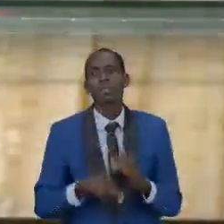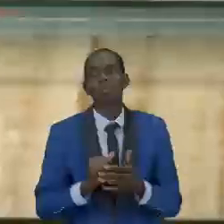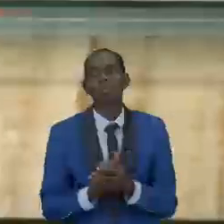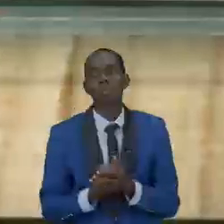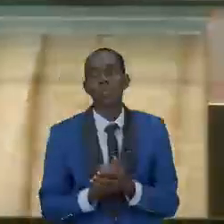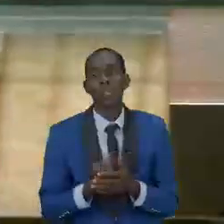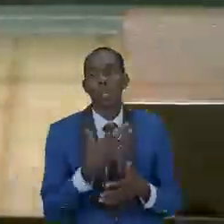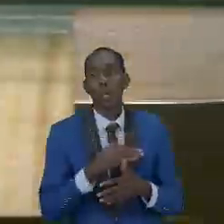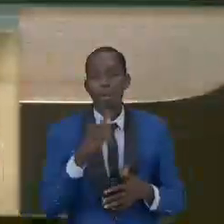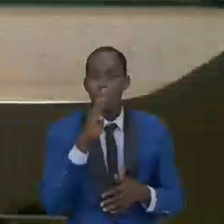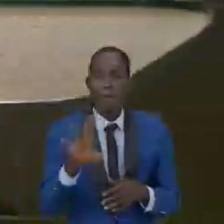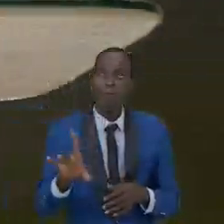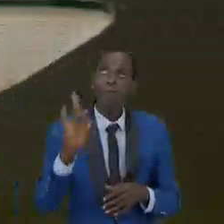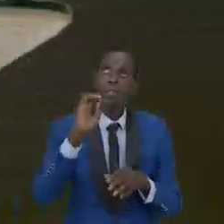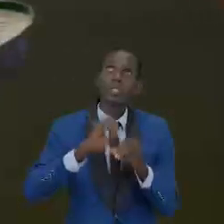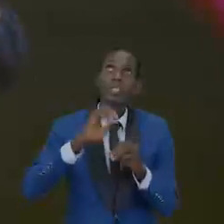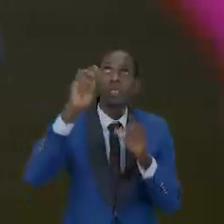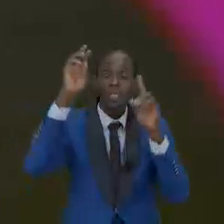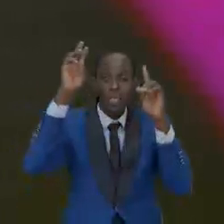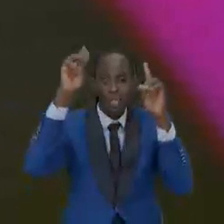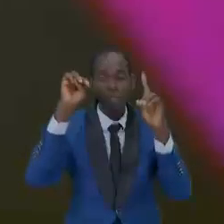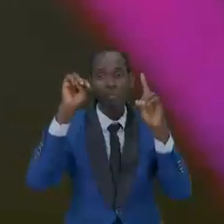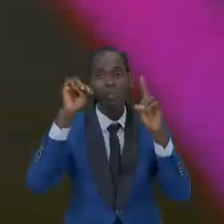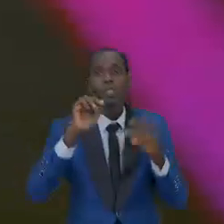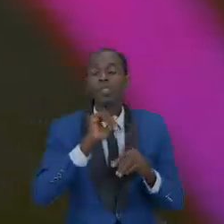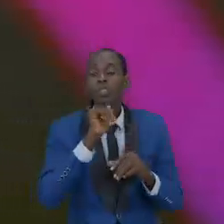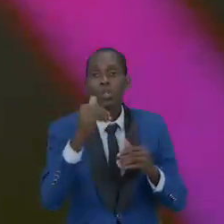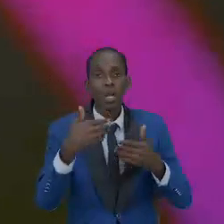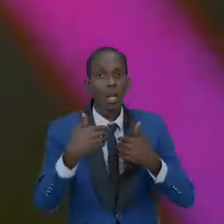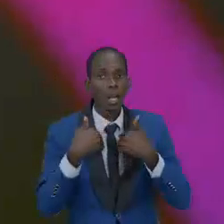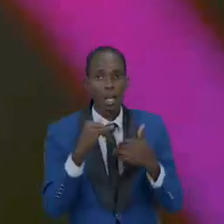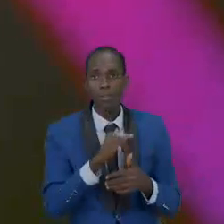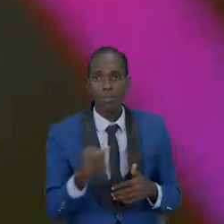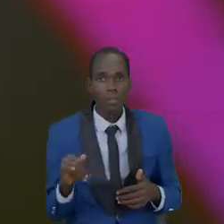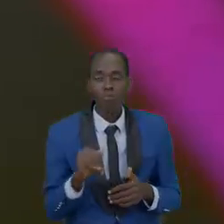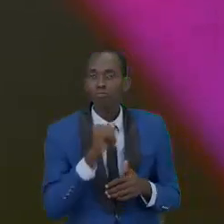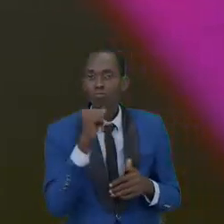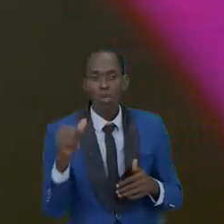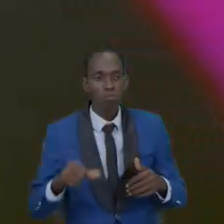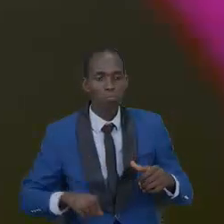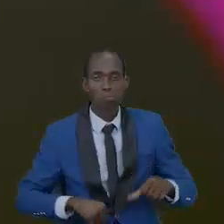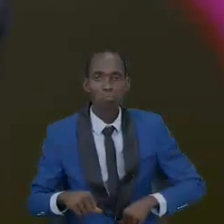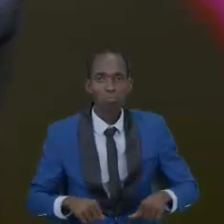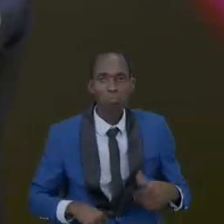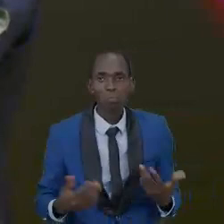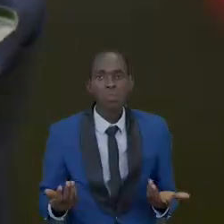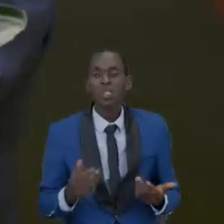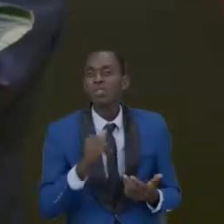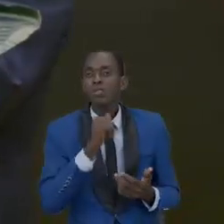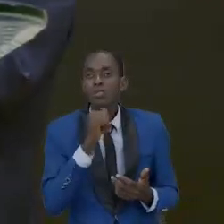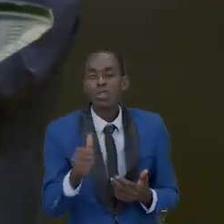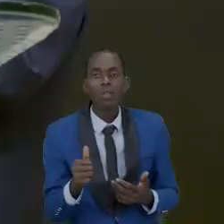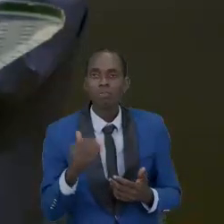be found in him, not having, not bragging and not